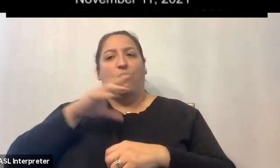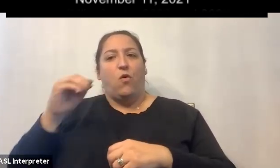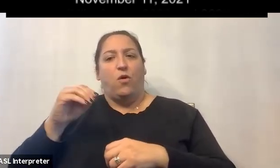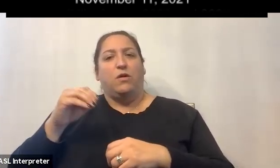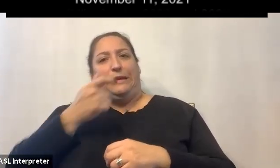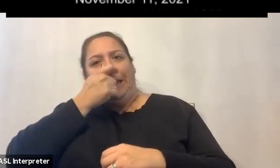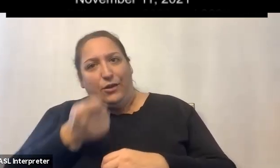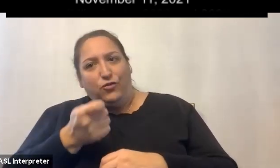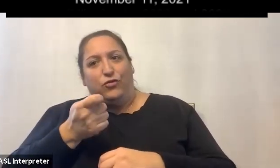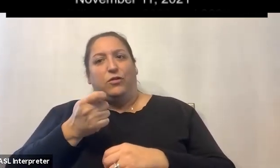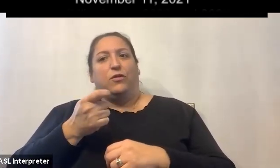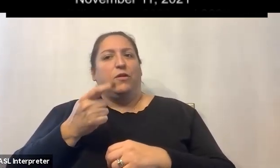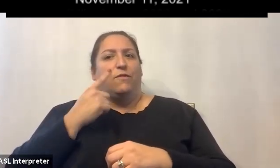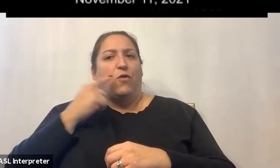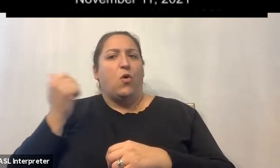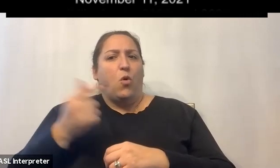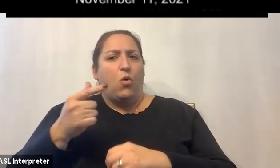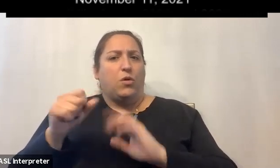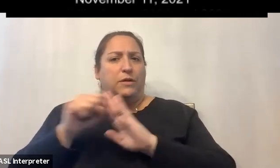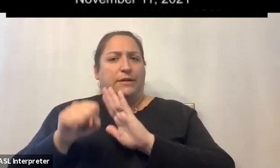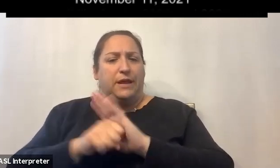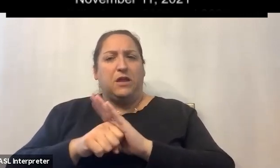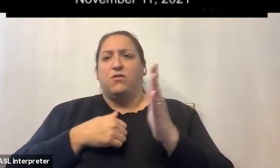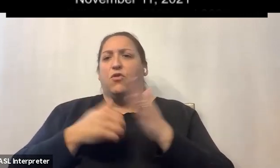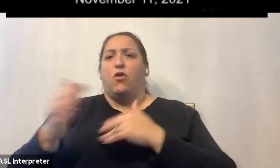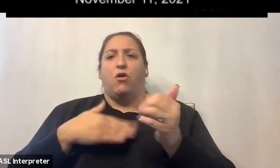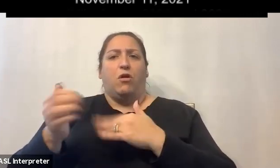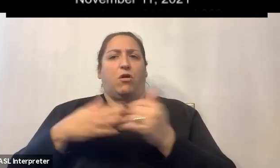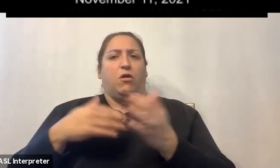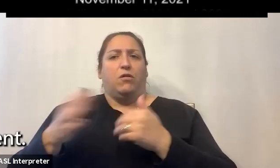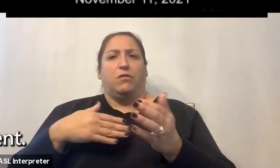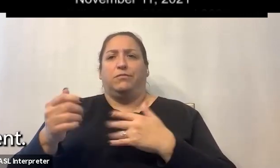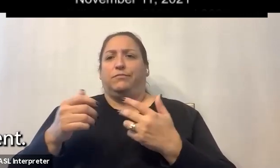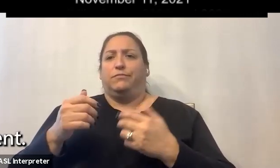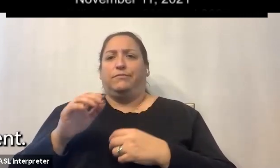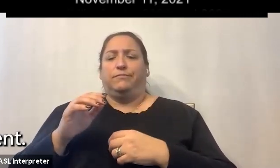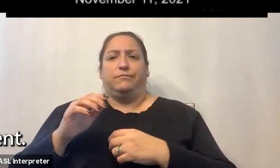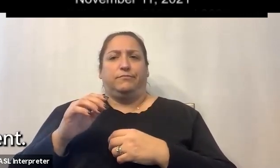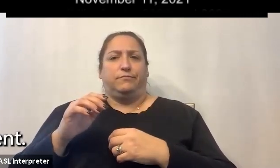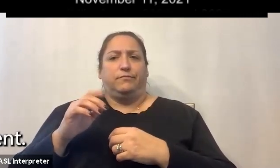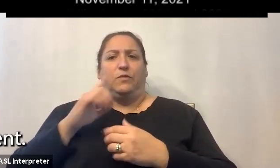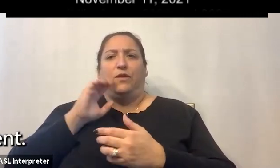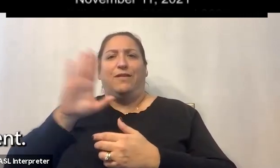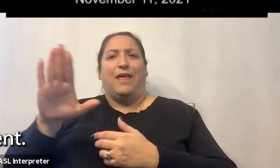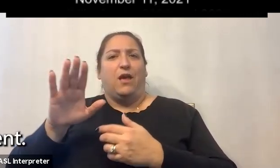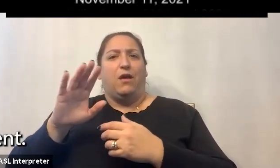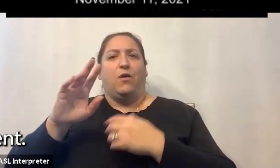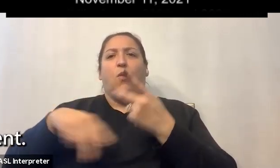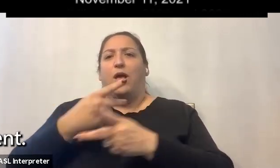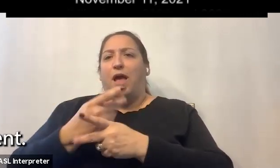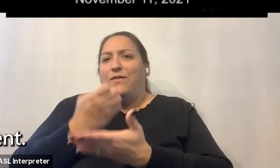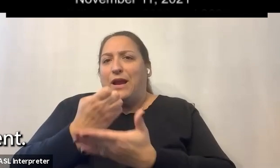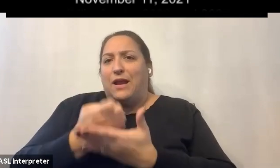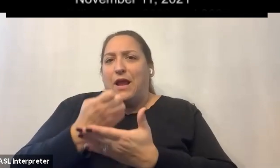interests of all states, regardless of their degree of economic or